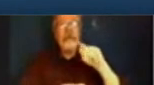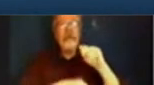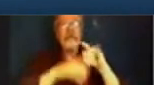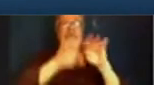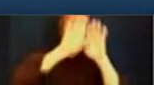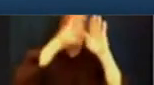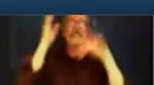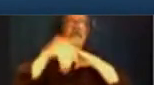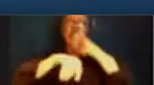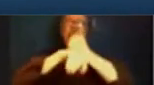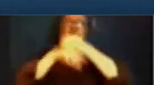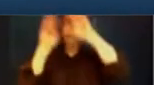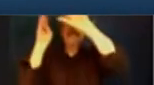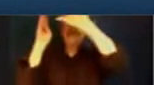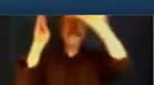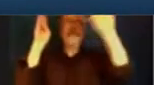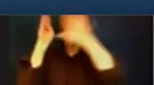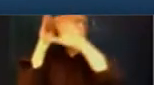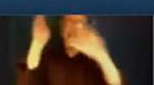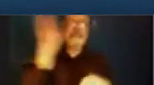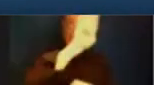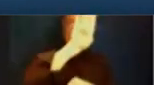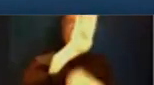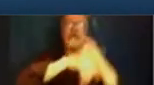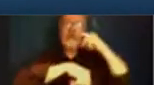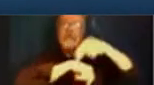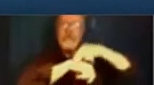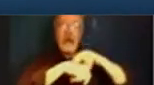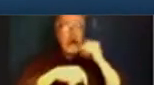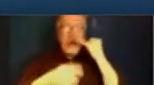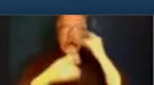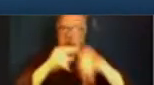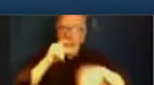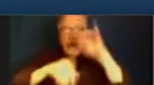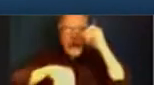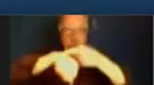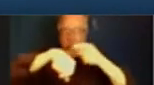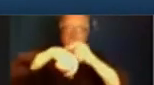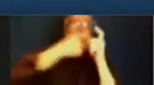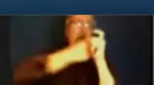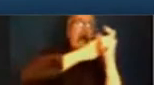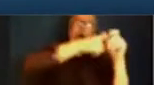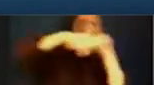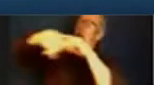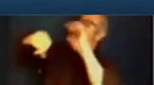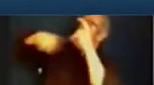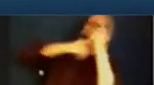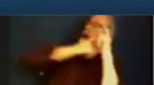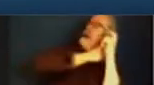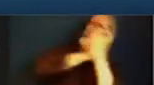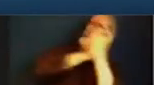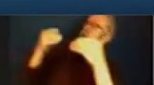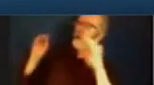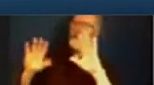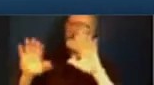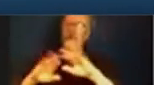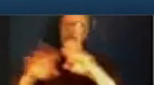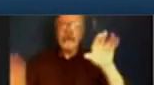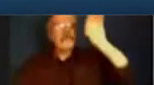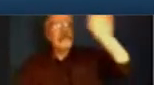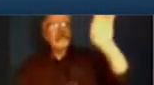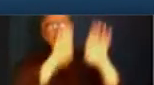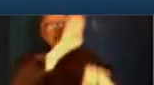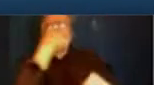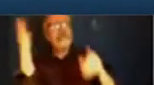kitchen. You have them on hand. So if order now, plan ahead, order now so that you have your tests next week or later